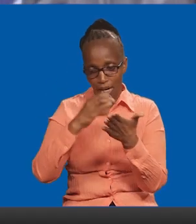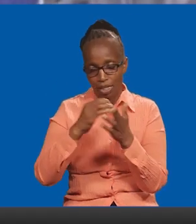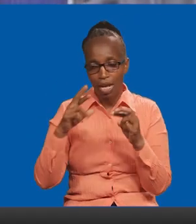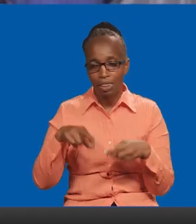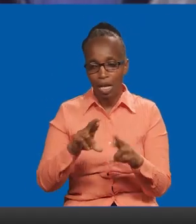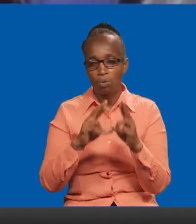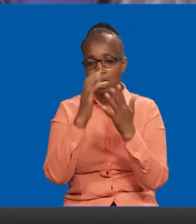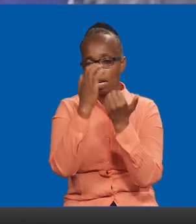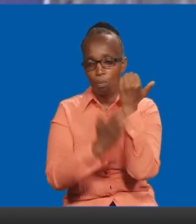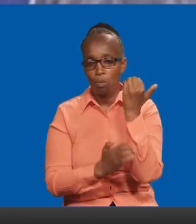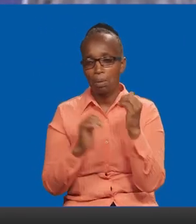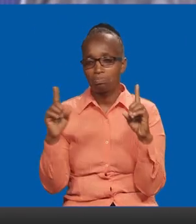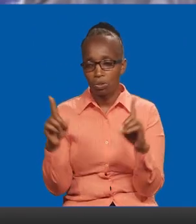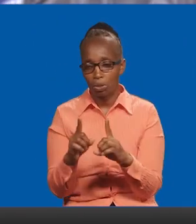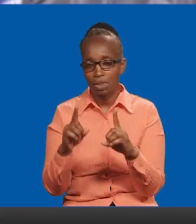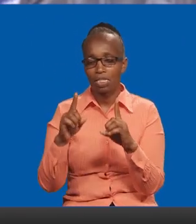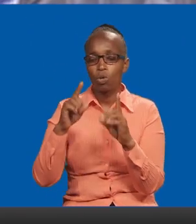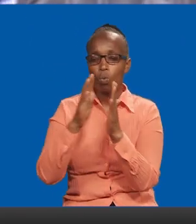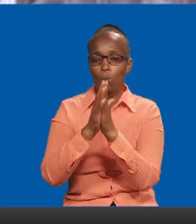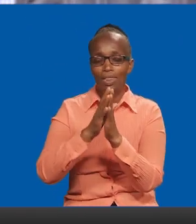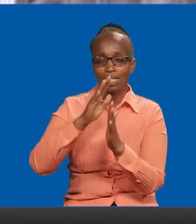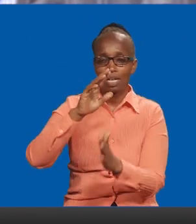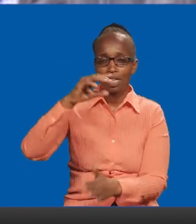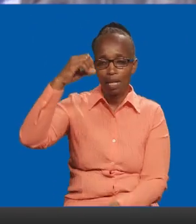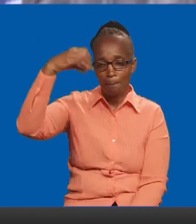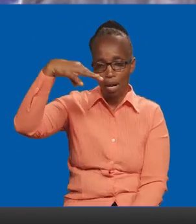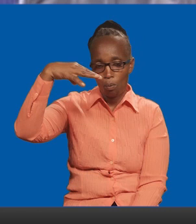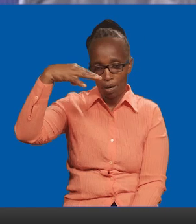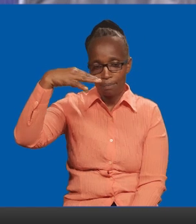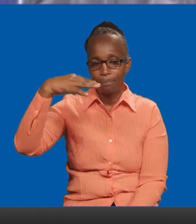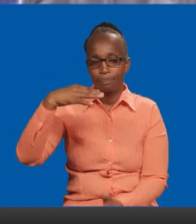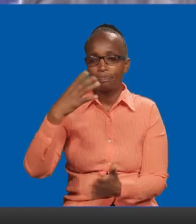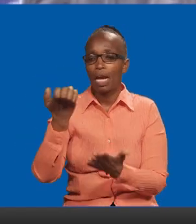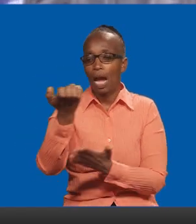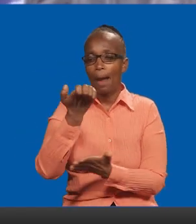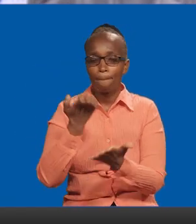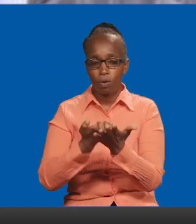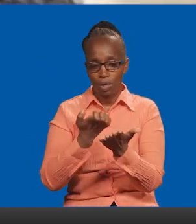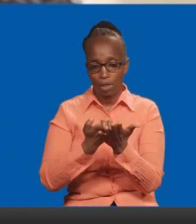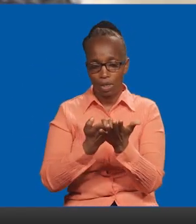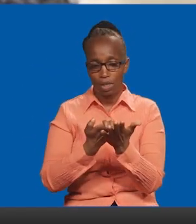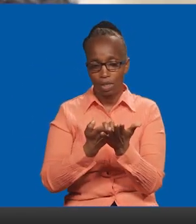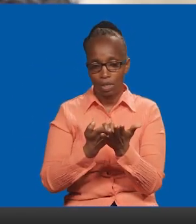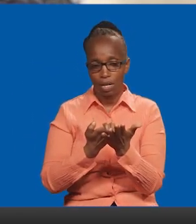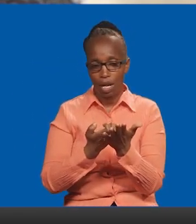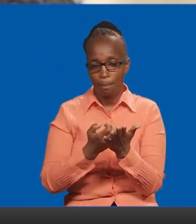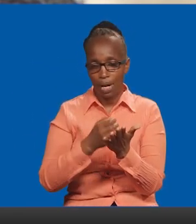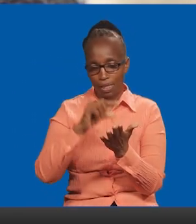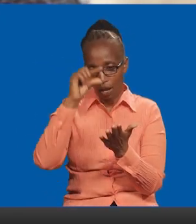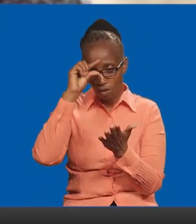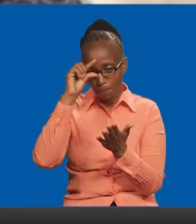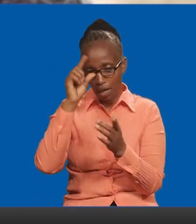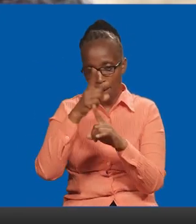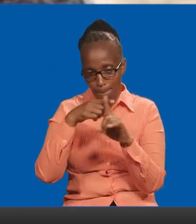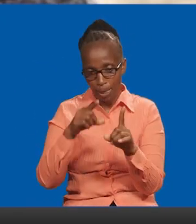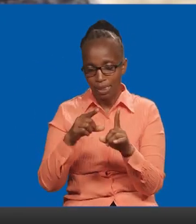centers, the infrastructure, the roads are very poor, and also shortage of electricity and buildings. Employed by the government,